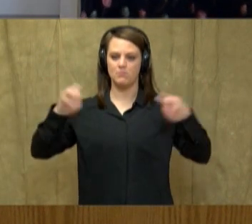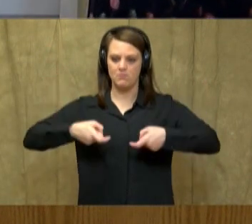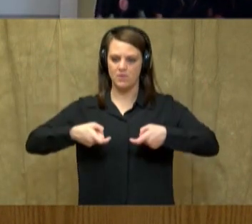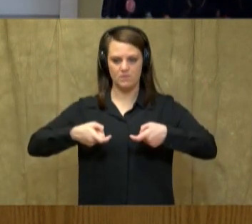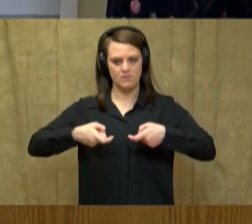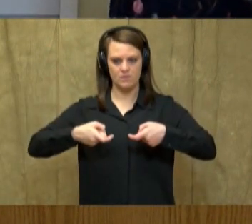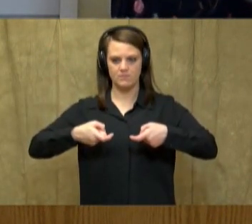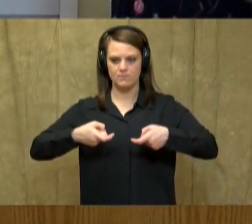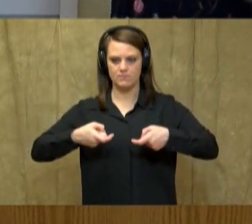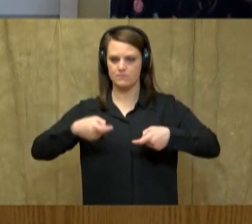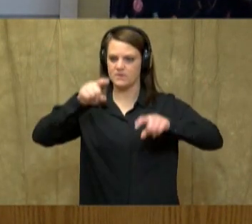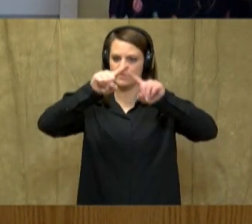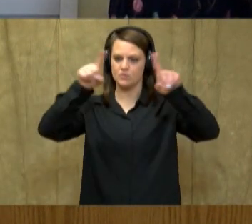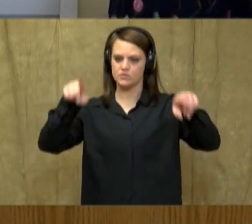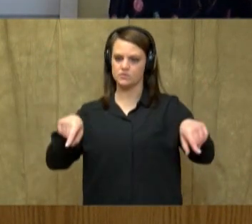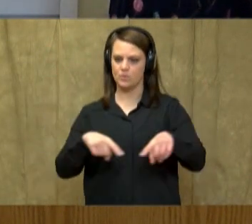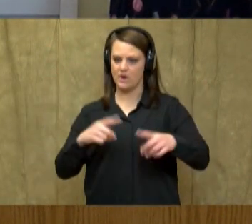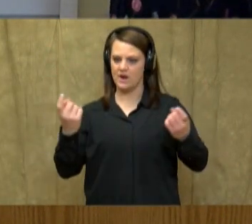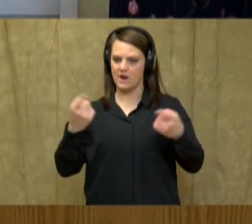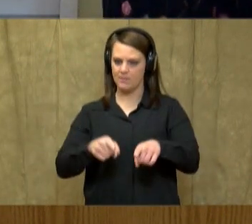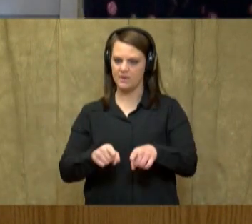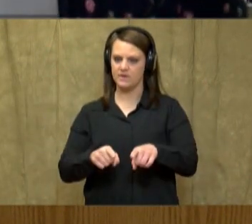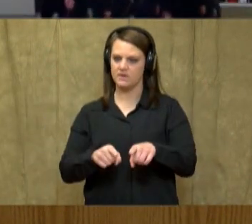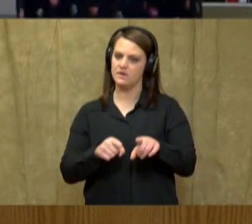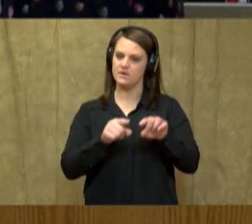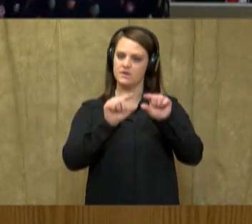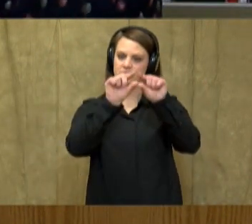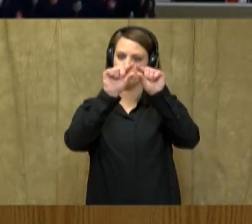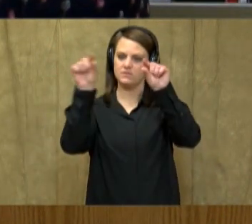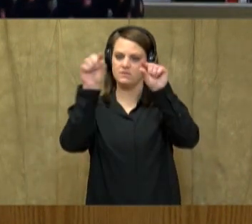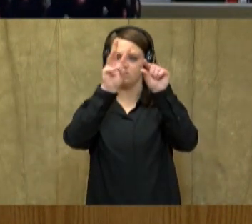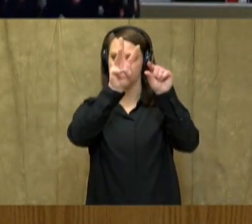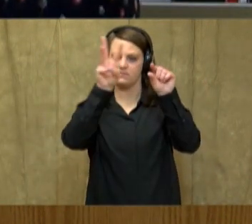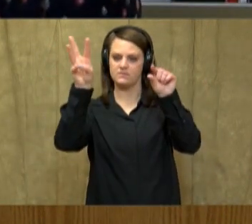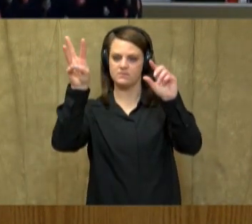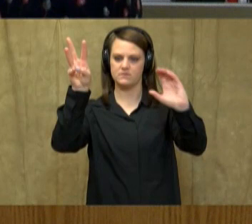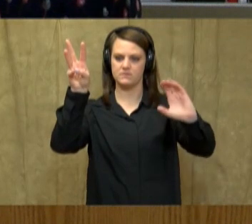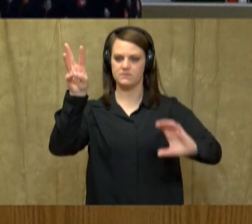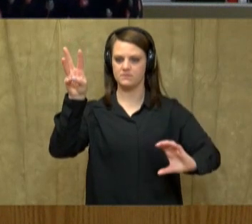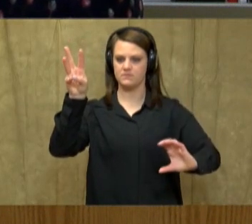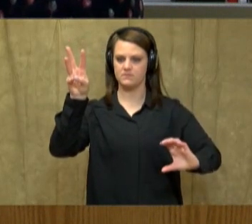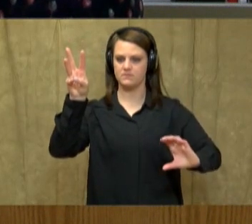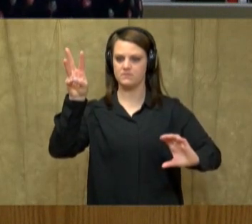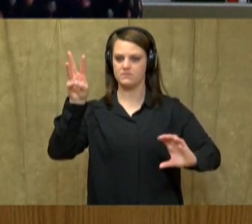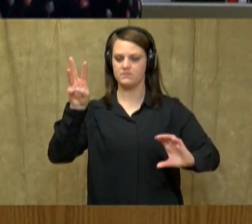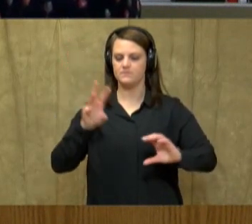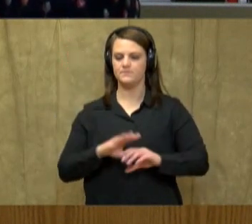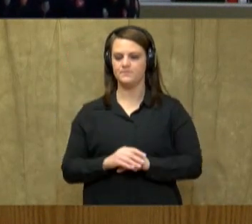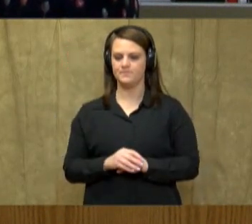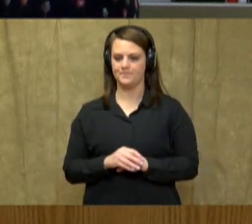square? So again, remember chestnut down here down the side. We have just capital C,